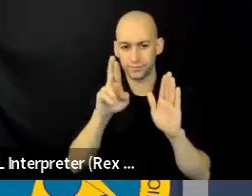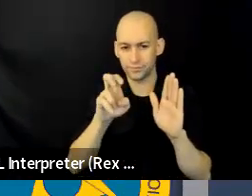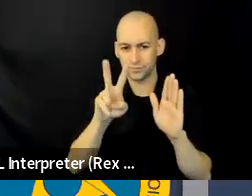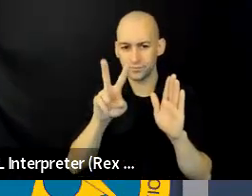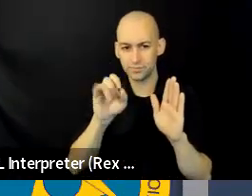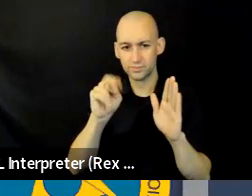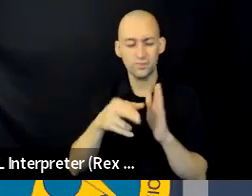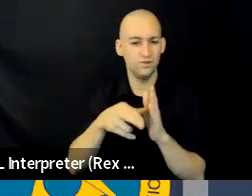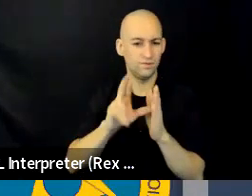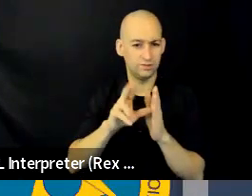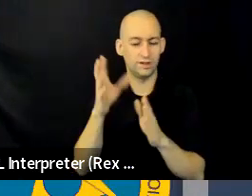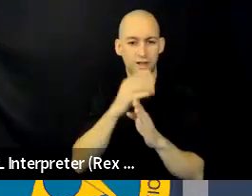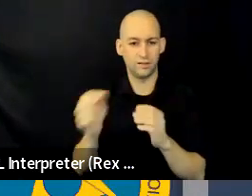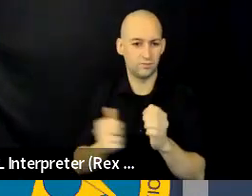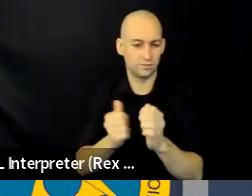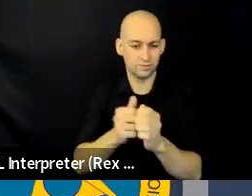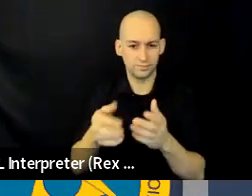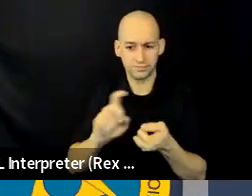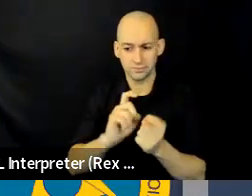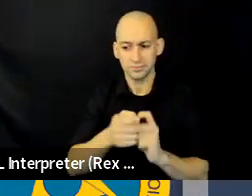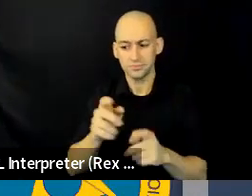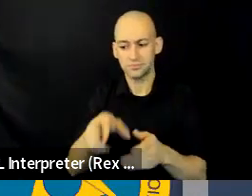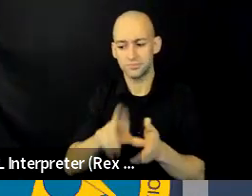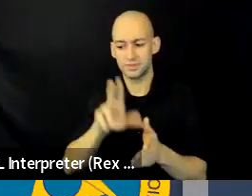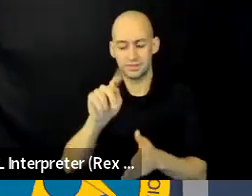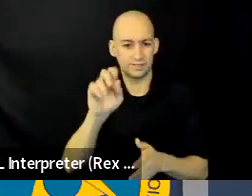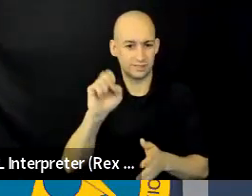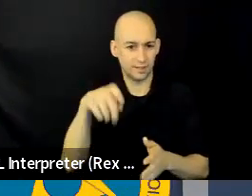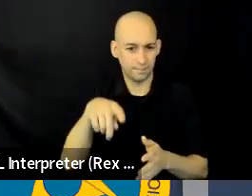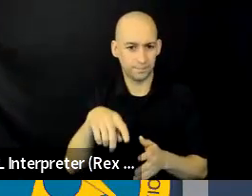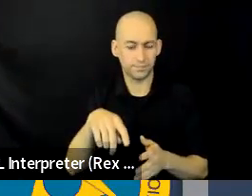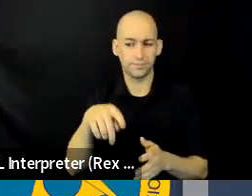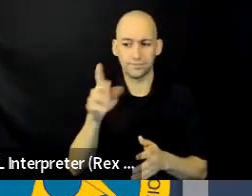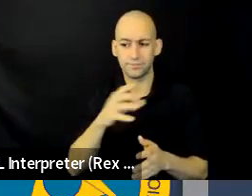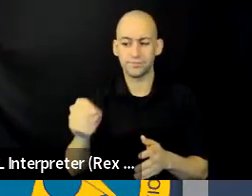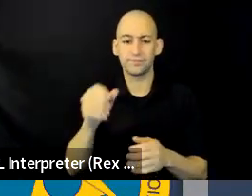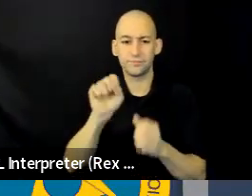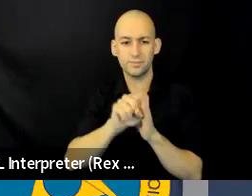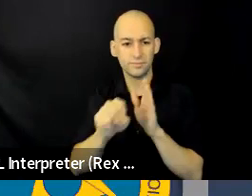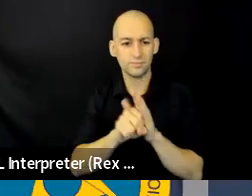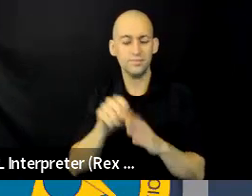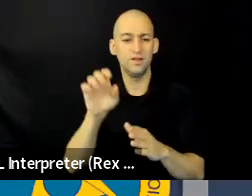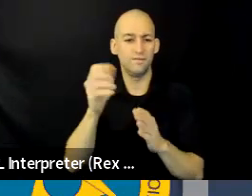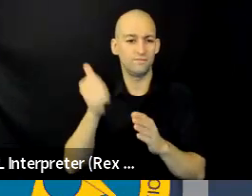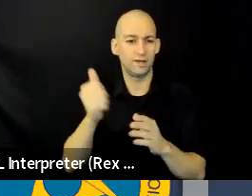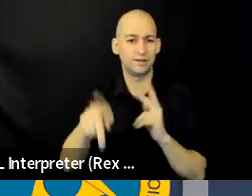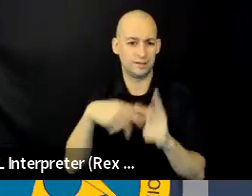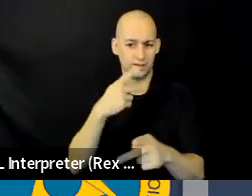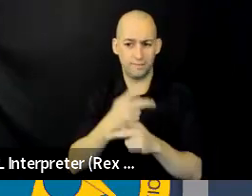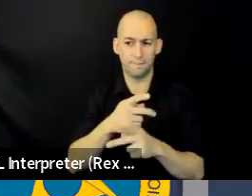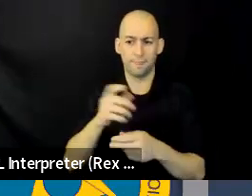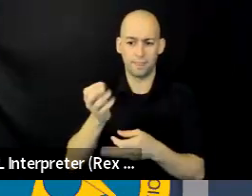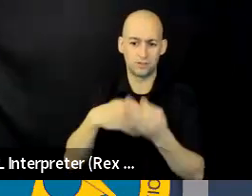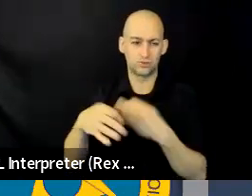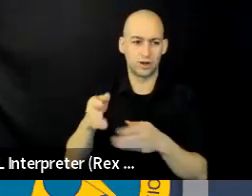the following change. Revise the TSEP regional and the TSEP state fund type from state highway account to the trade corridor